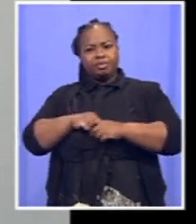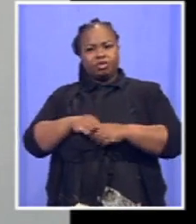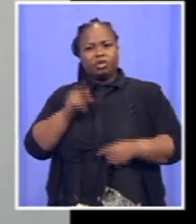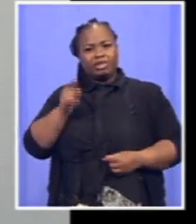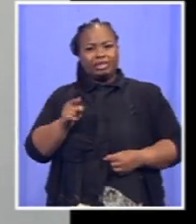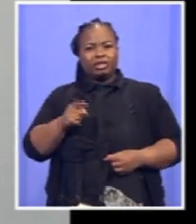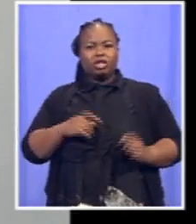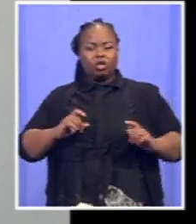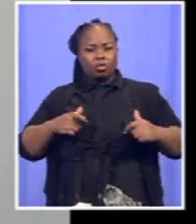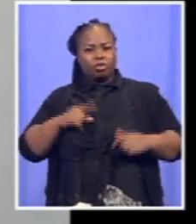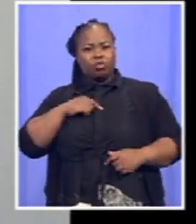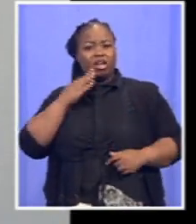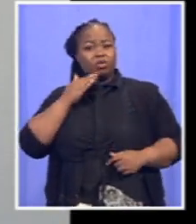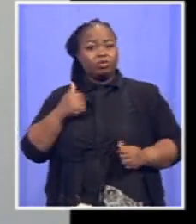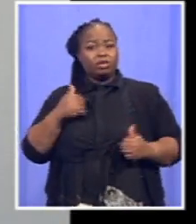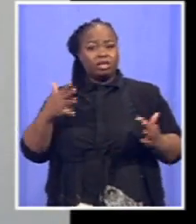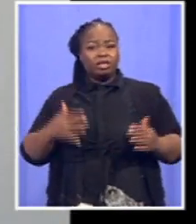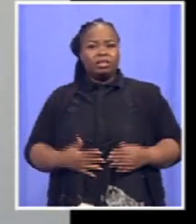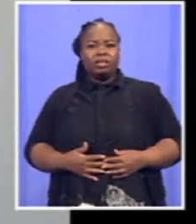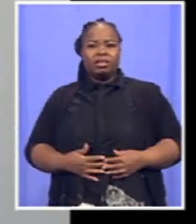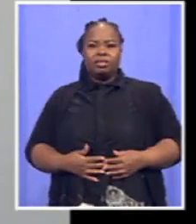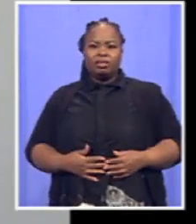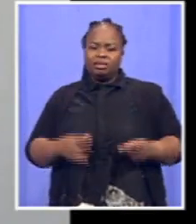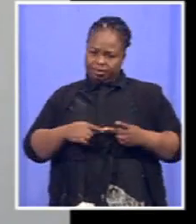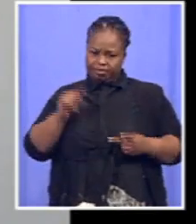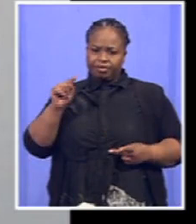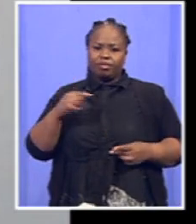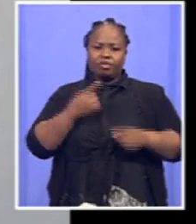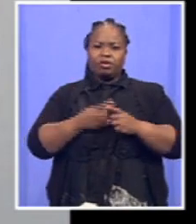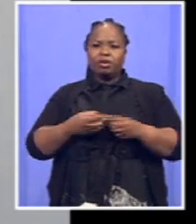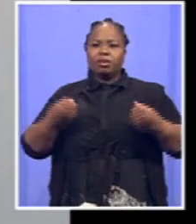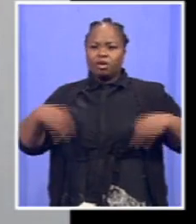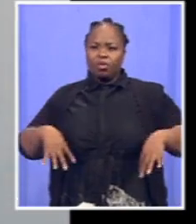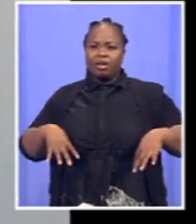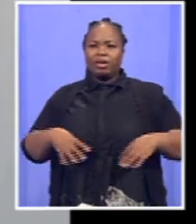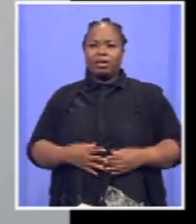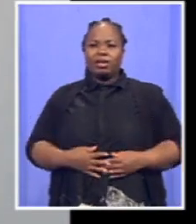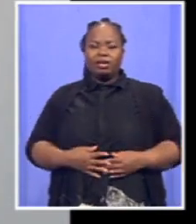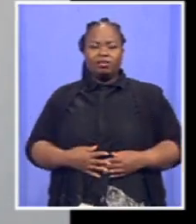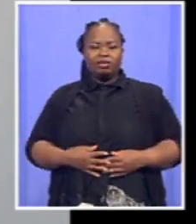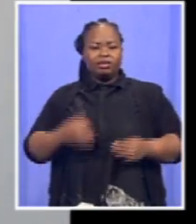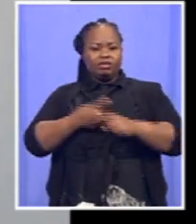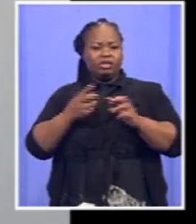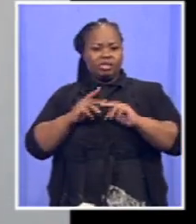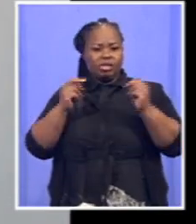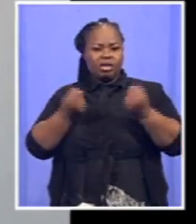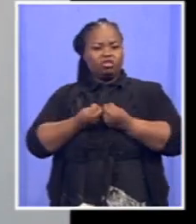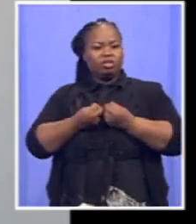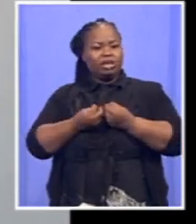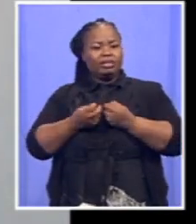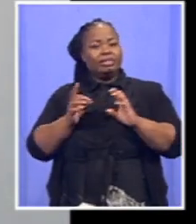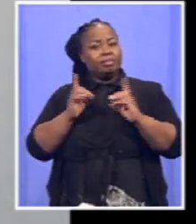committee, as you said in the intro, Desiree, about the fruitless and wasteful expenditure of national departments over